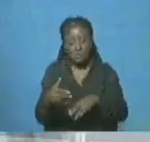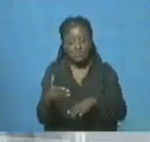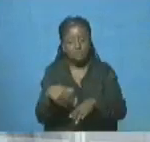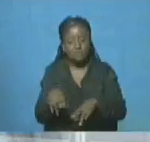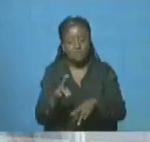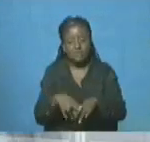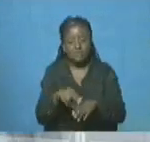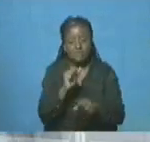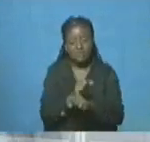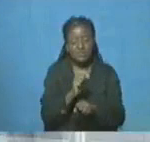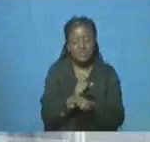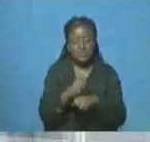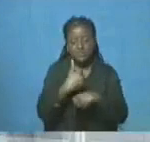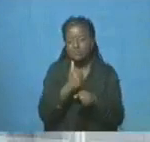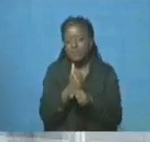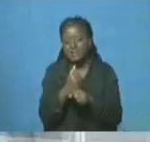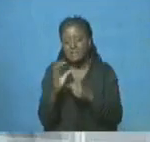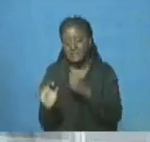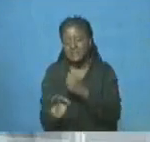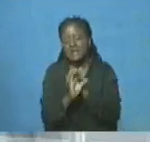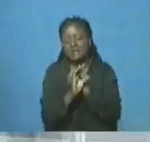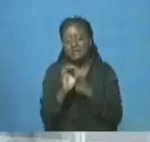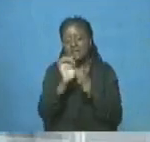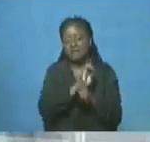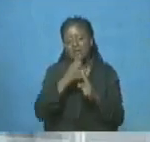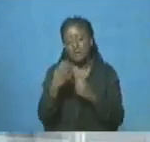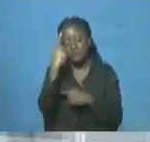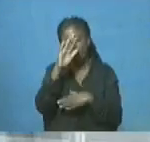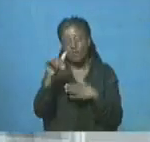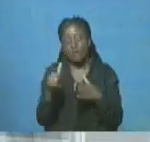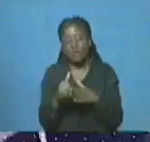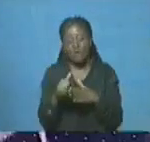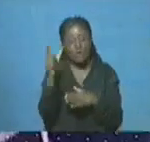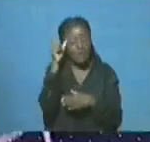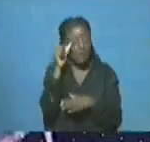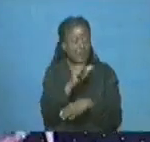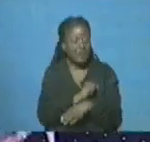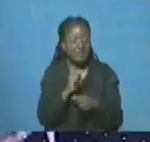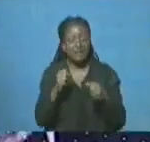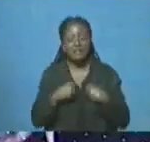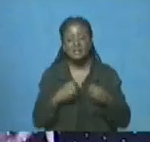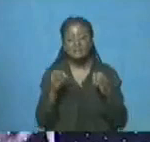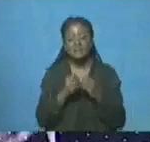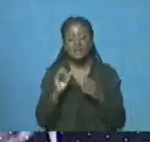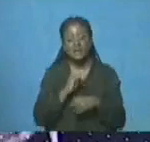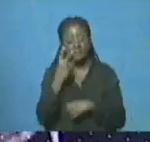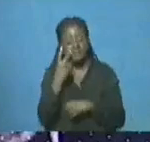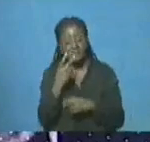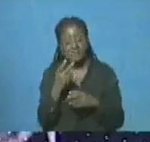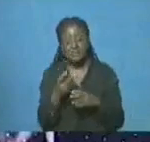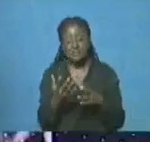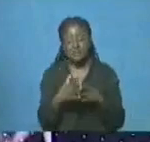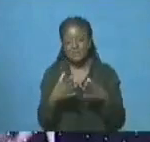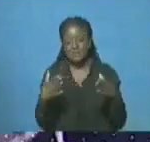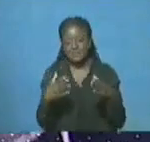safe environment for all. Lloyd Allen has more. I've seen a sharp increase in animal